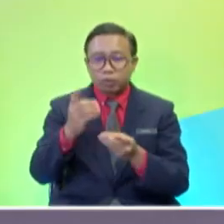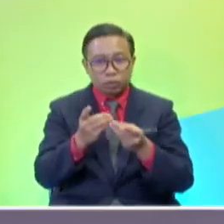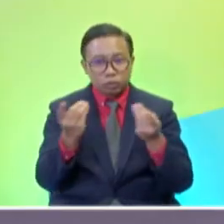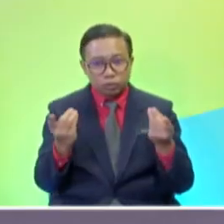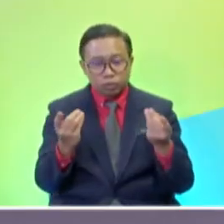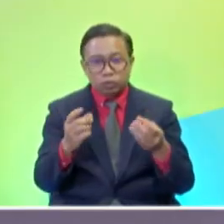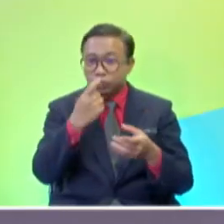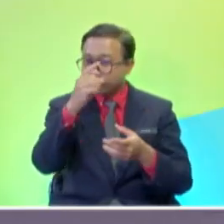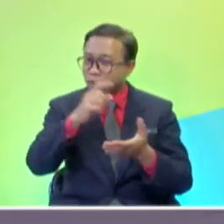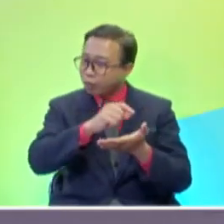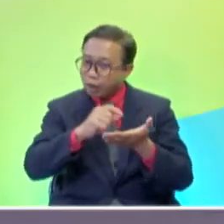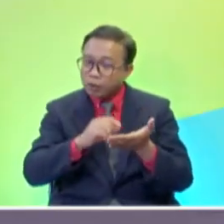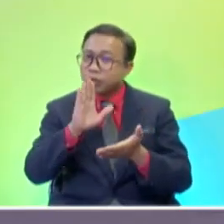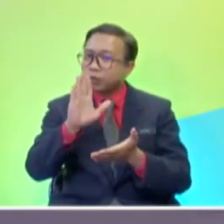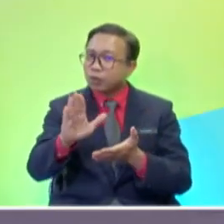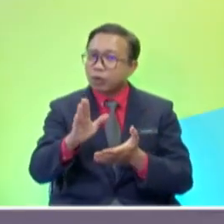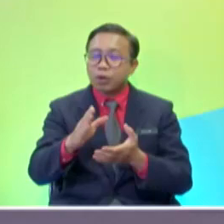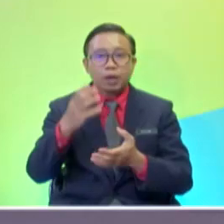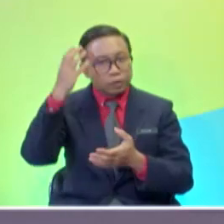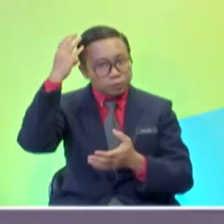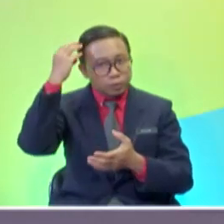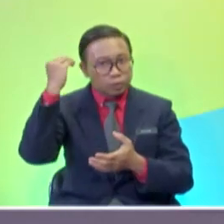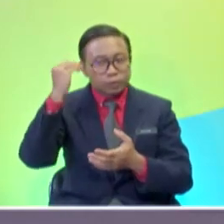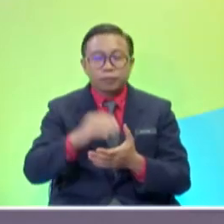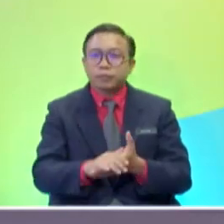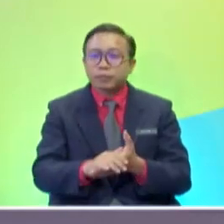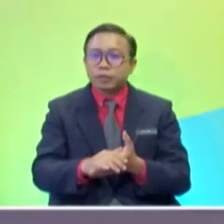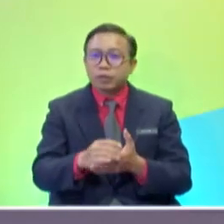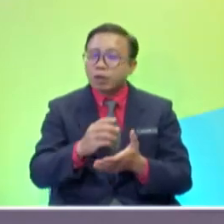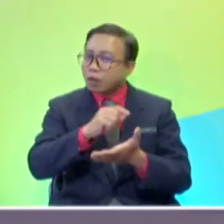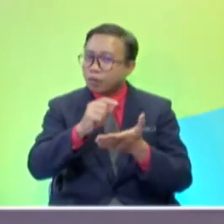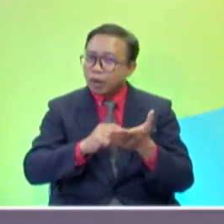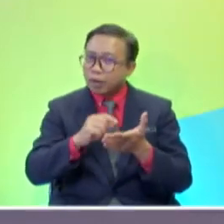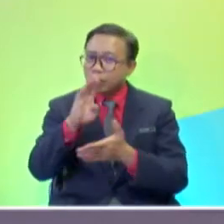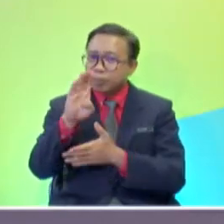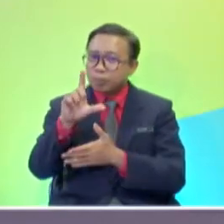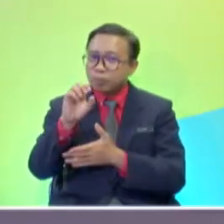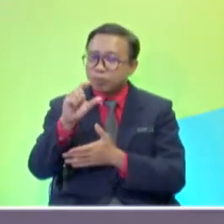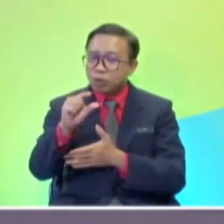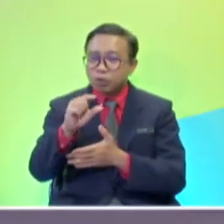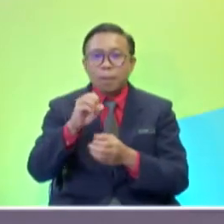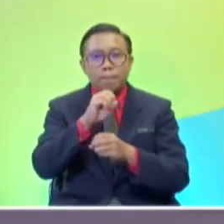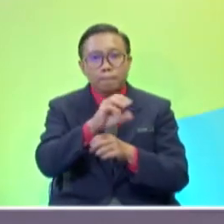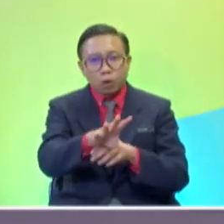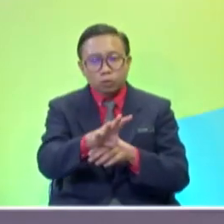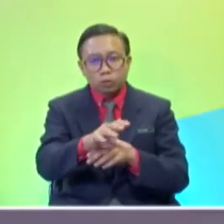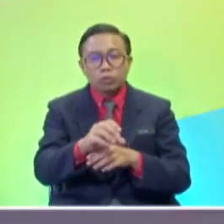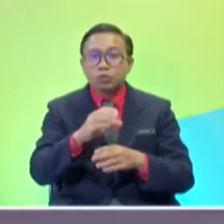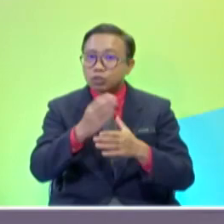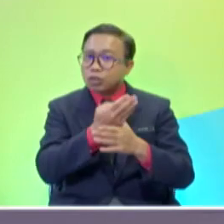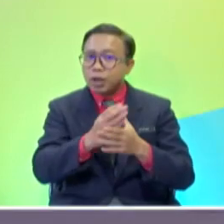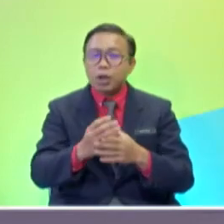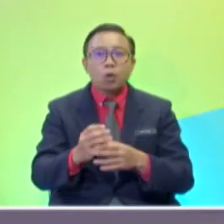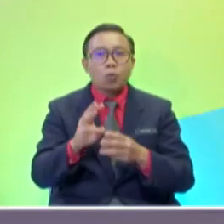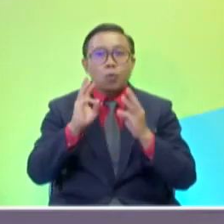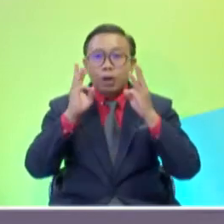to write your experience, but I think it's better if you write a blog post so that you can share your wonderful, amazing